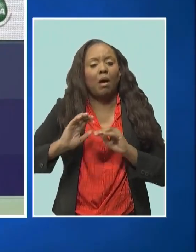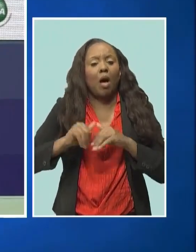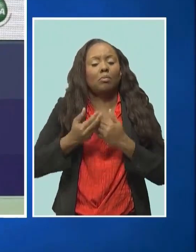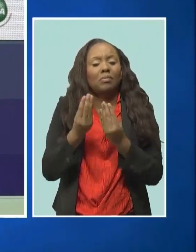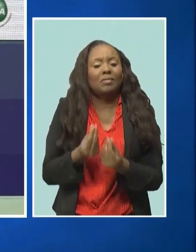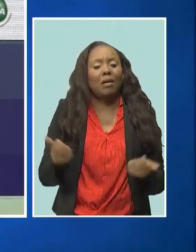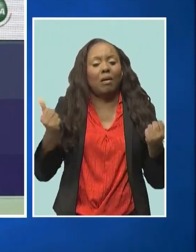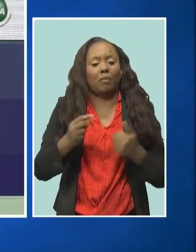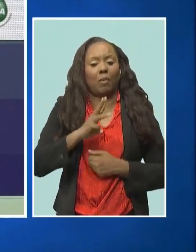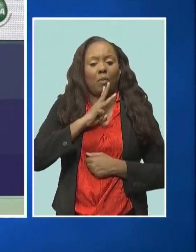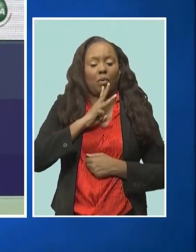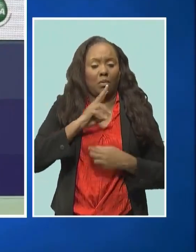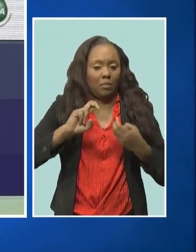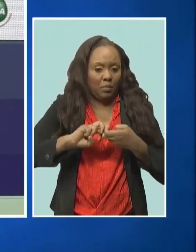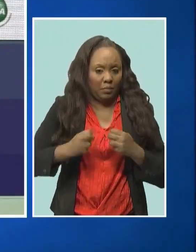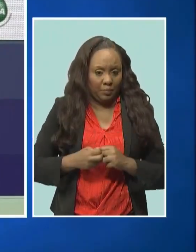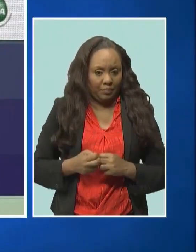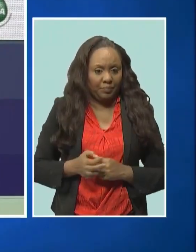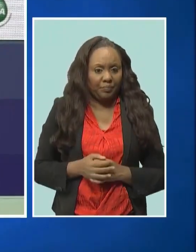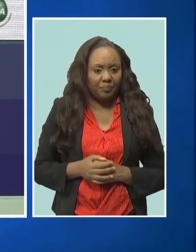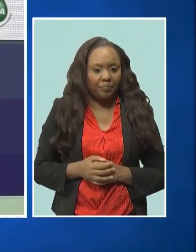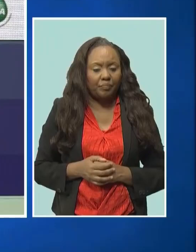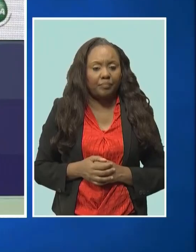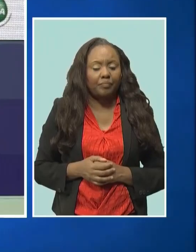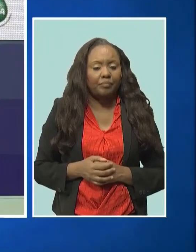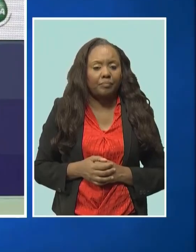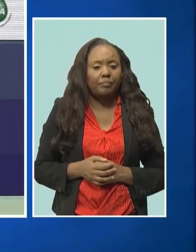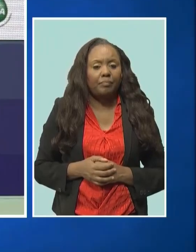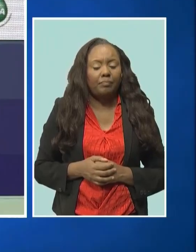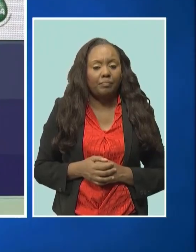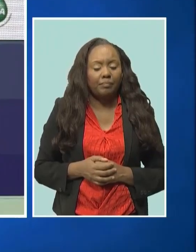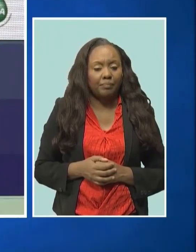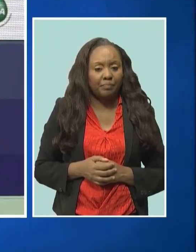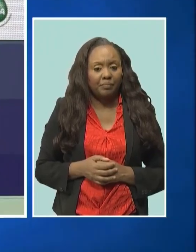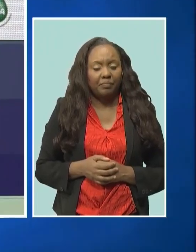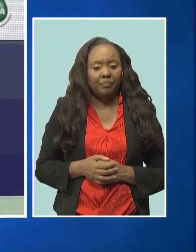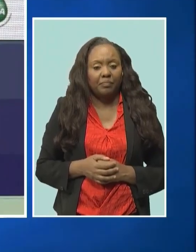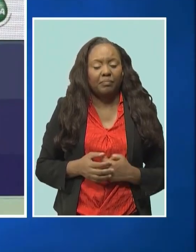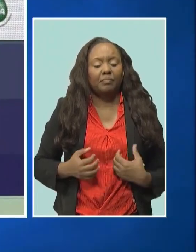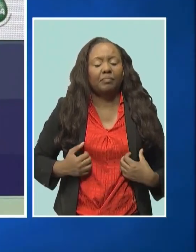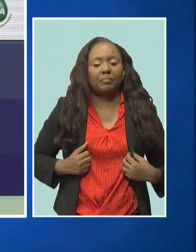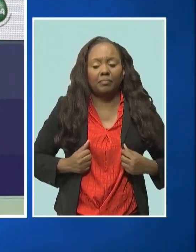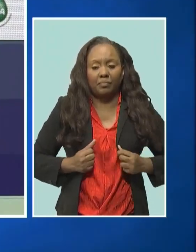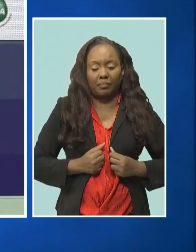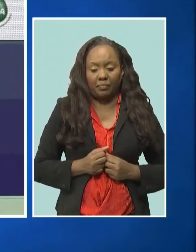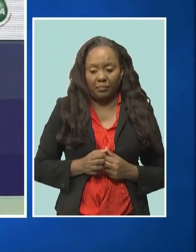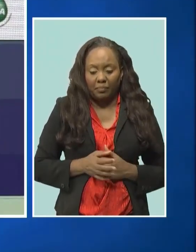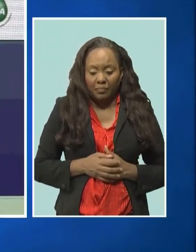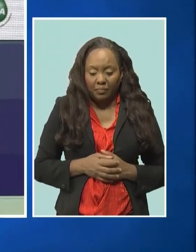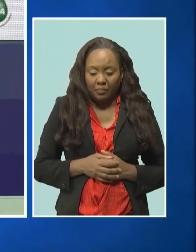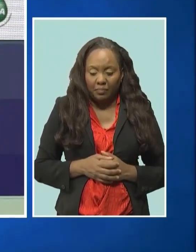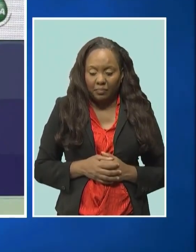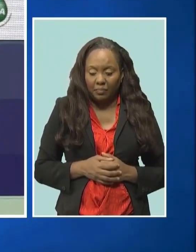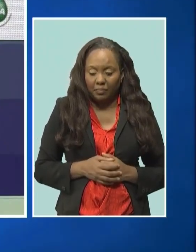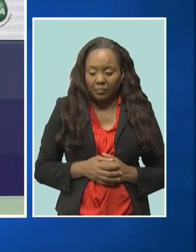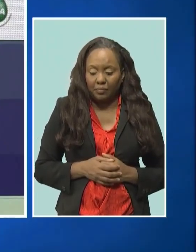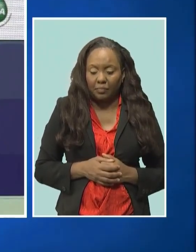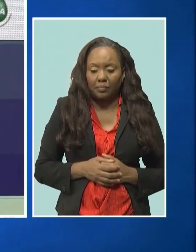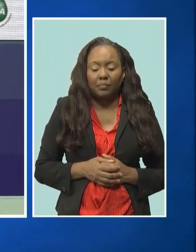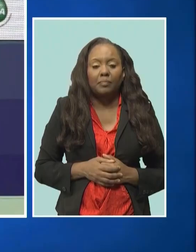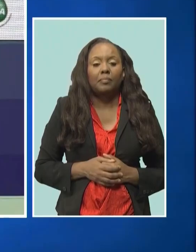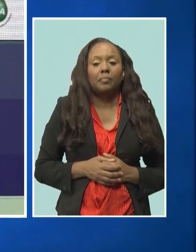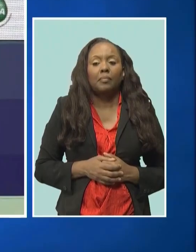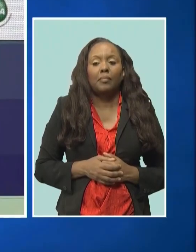water. It makes no sense for each of these countries to be fighting